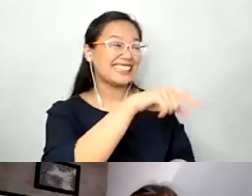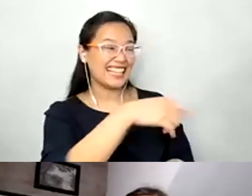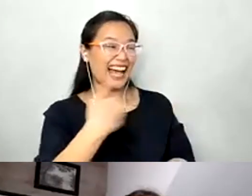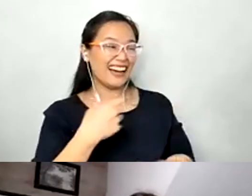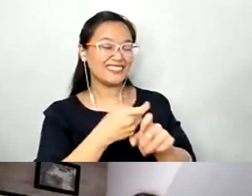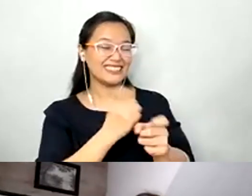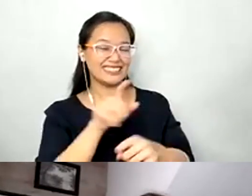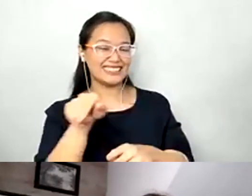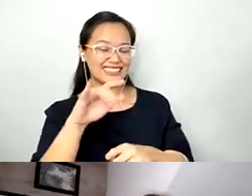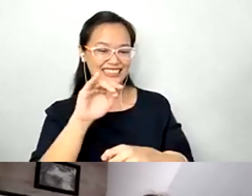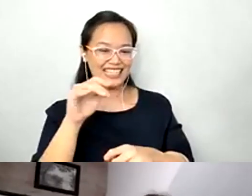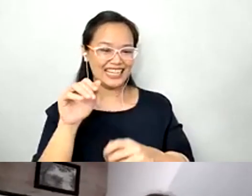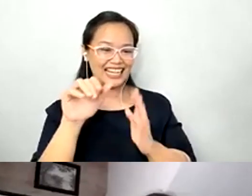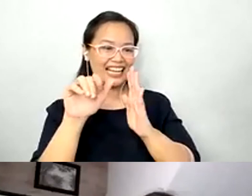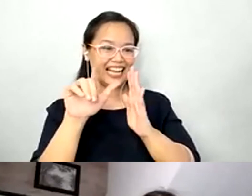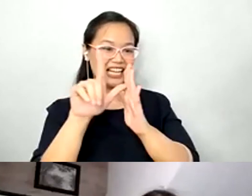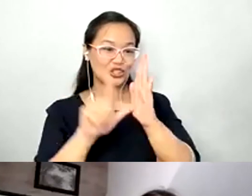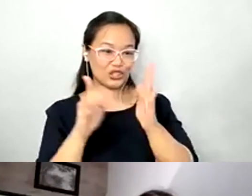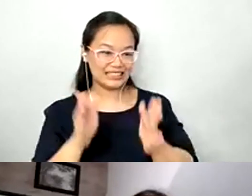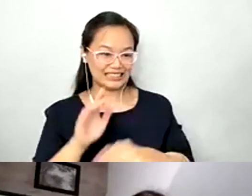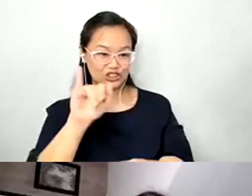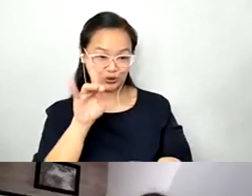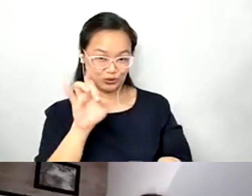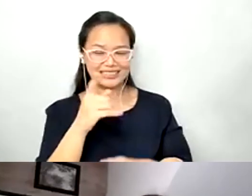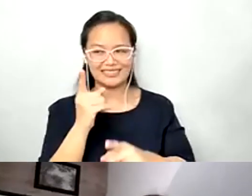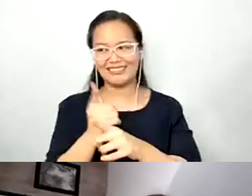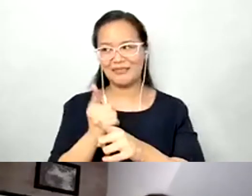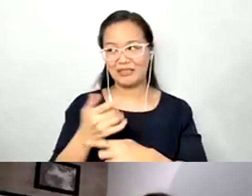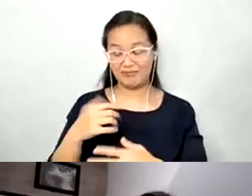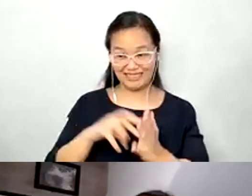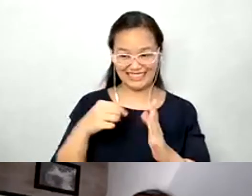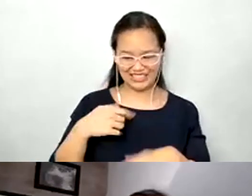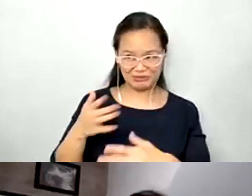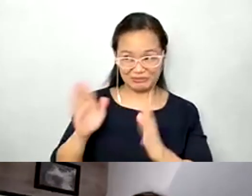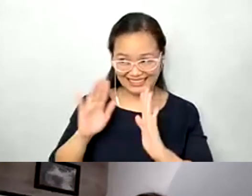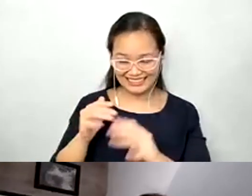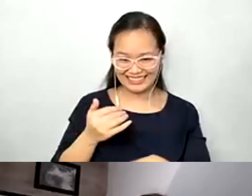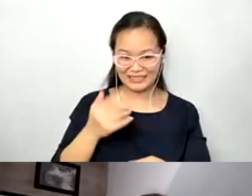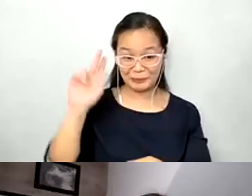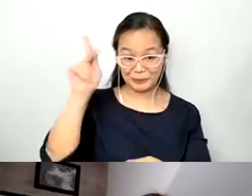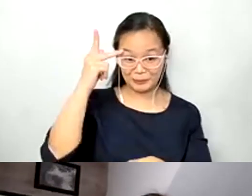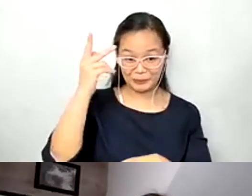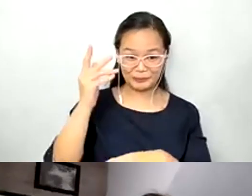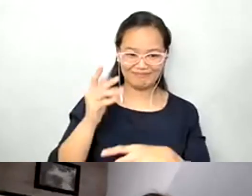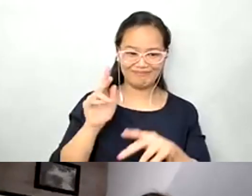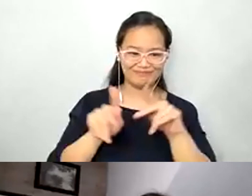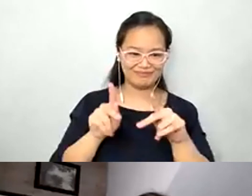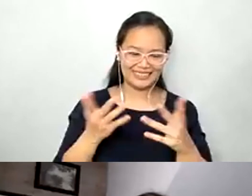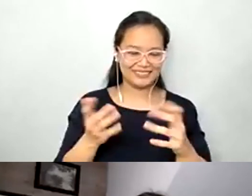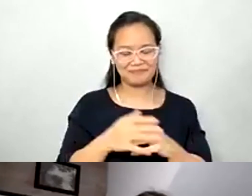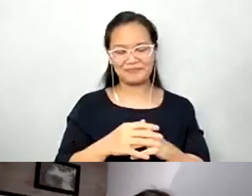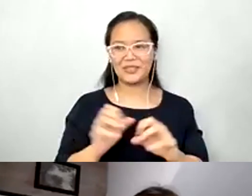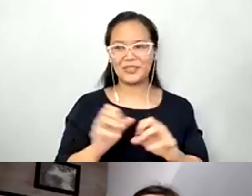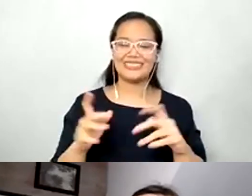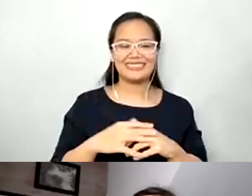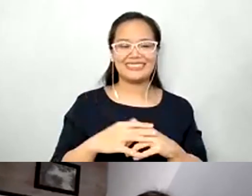Question na yun. Yes. Yes, do you even spend time listening to them? First of all, I mean, seriously,